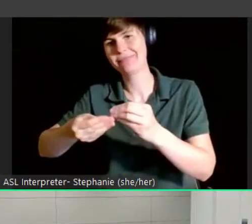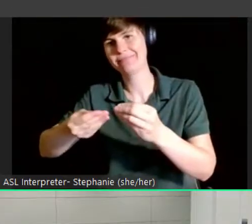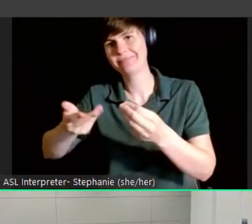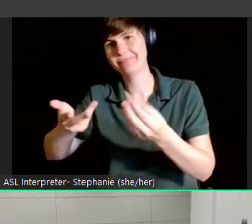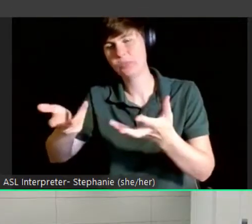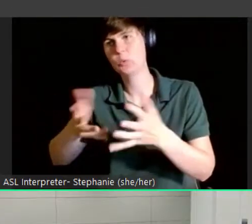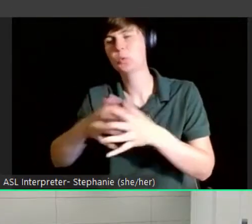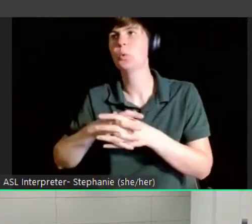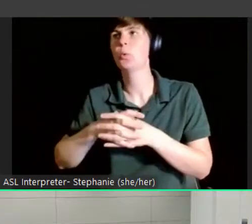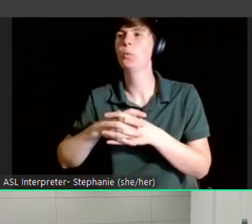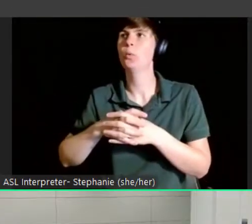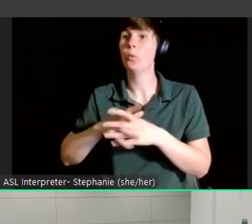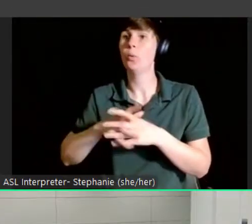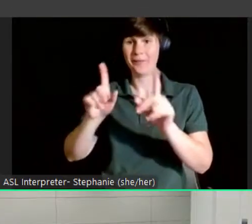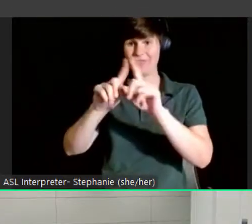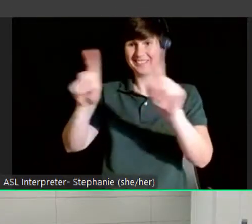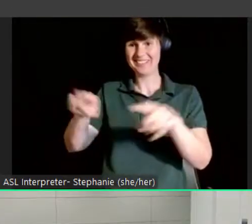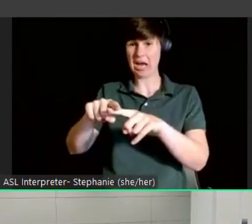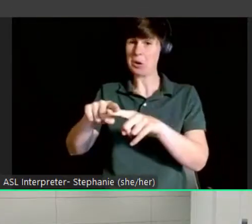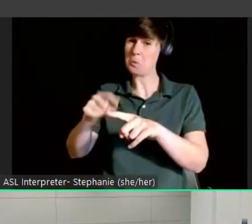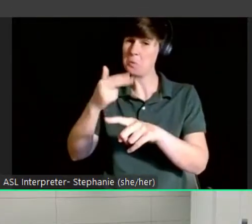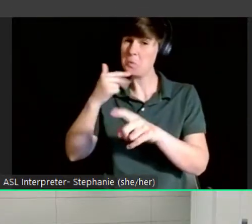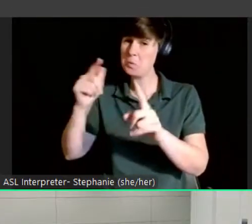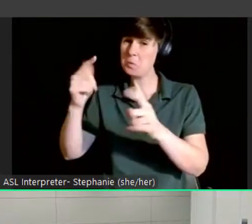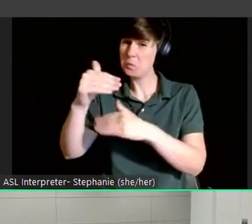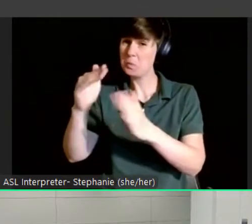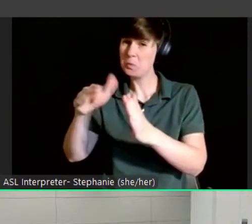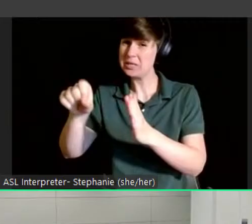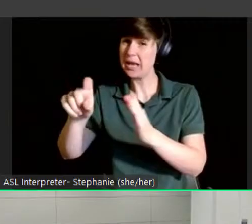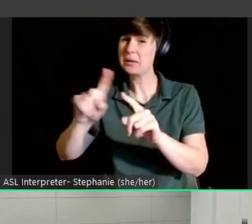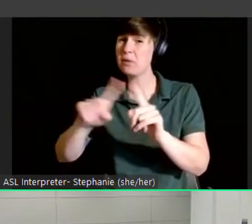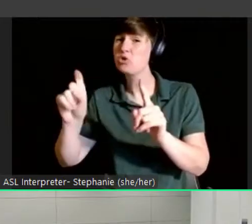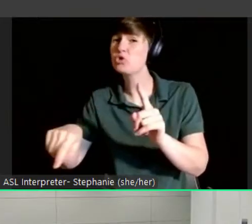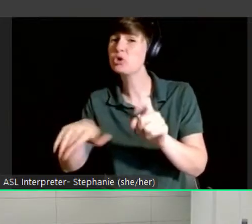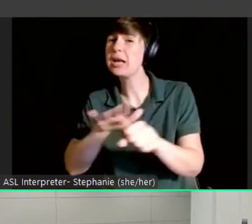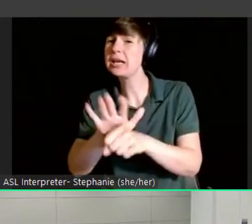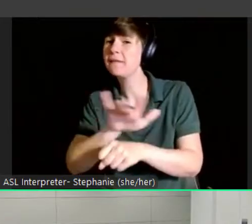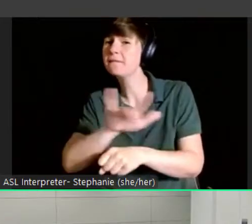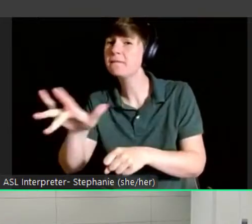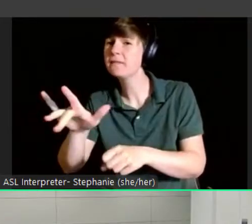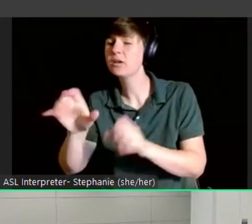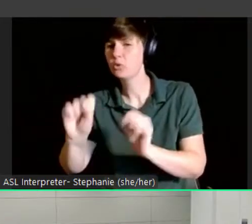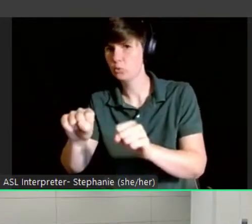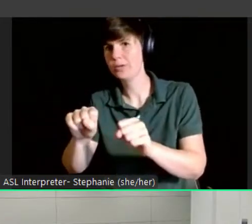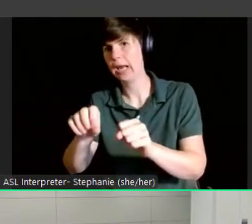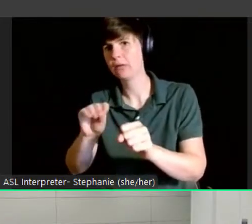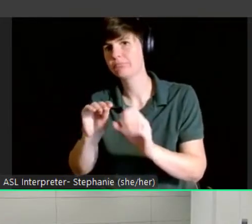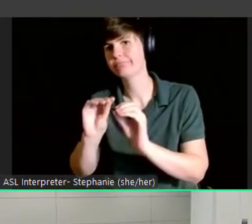the signs aren't big, but there is enough blank space on them. Okay, good.